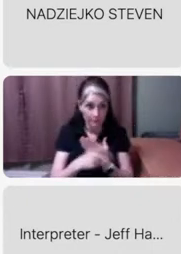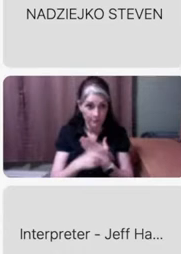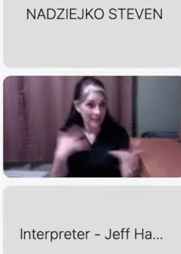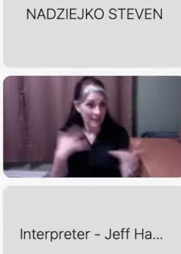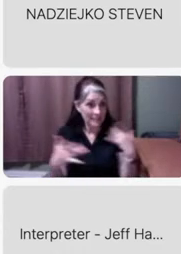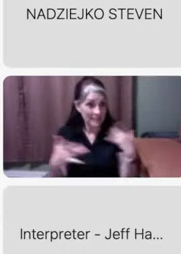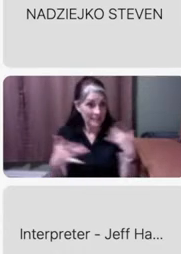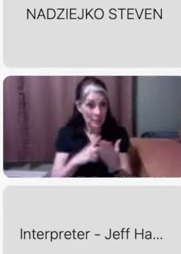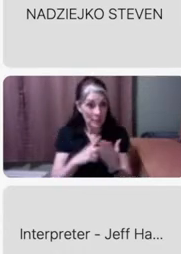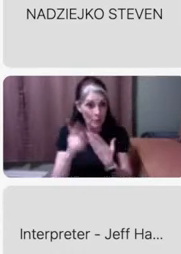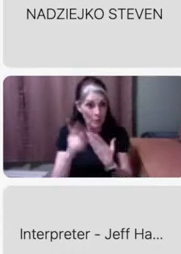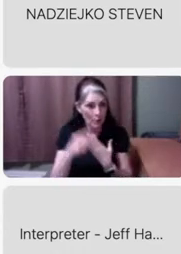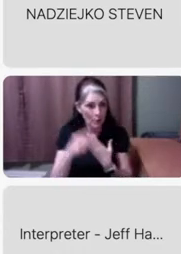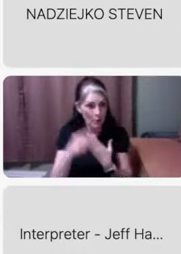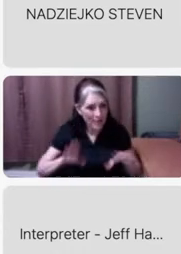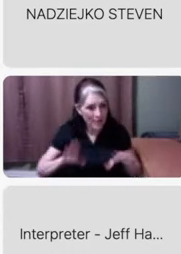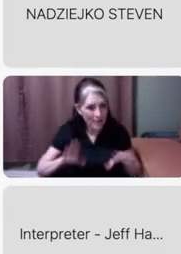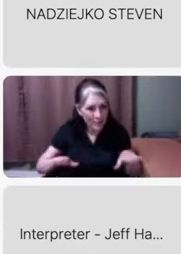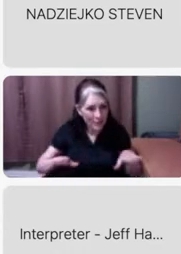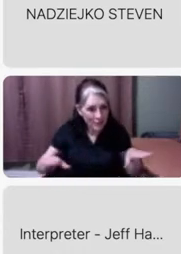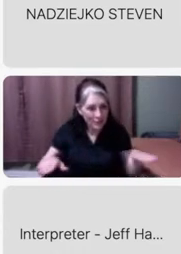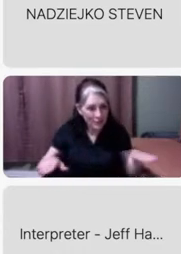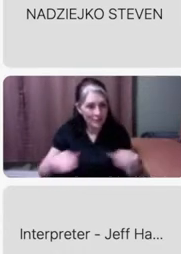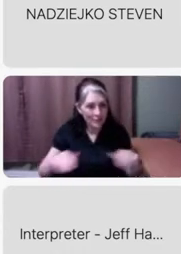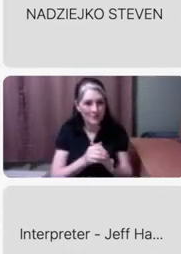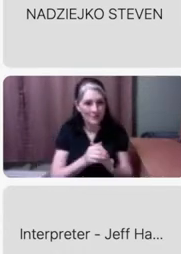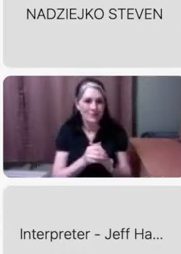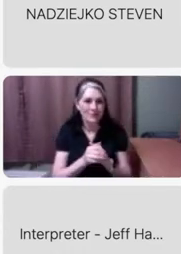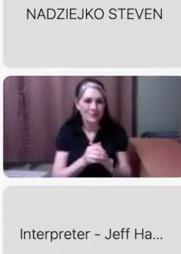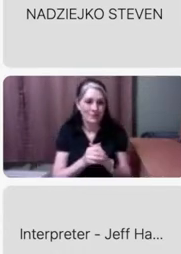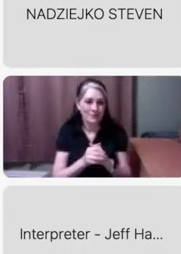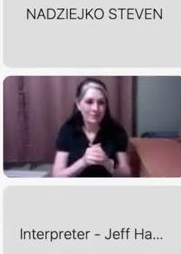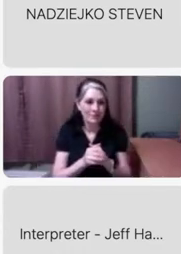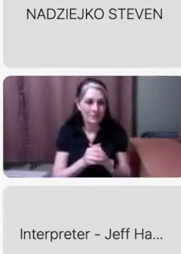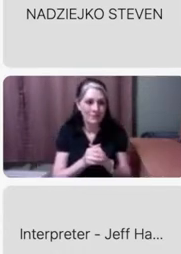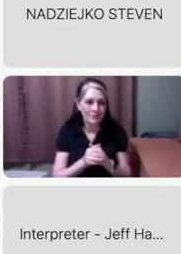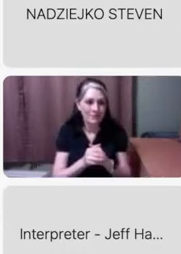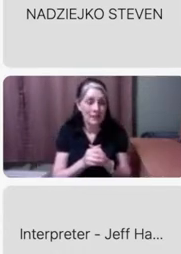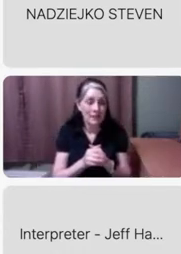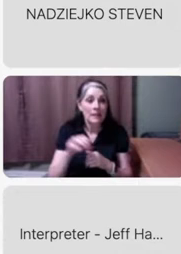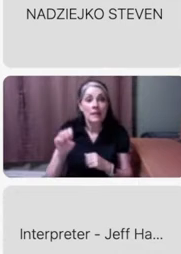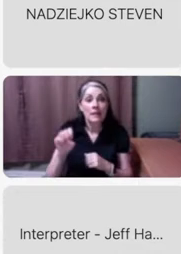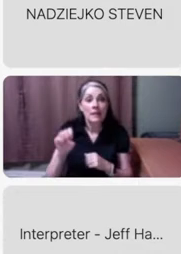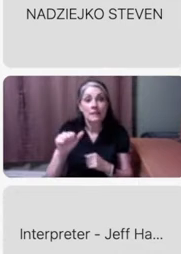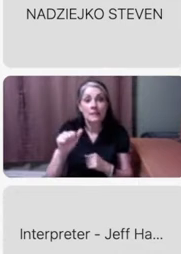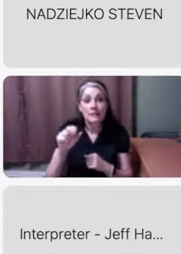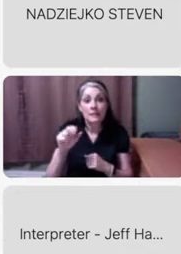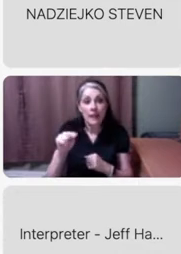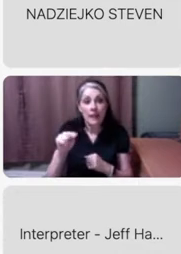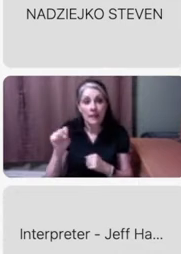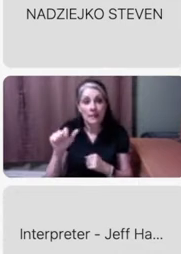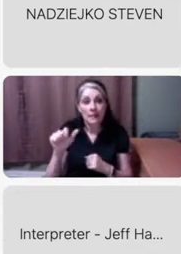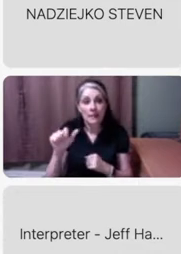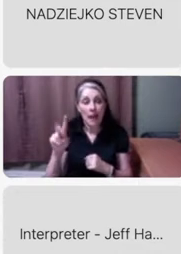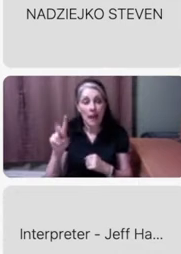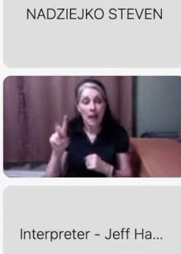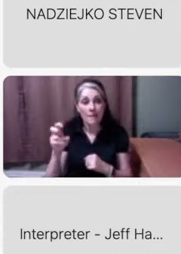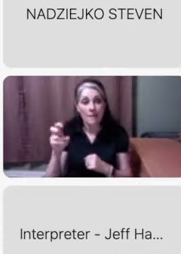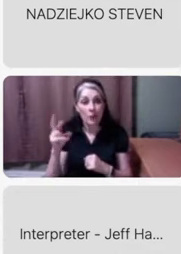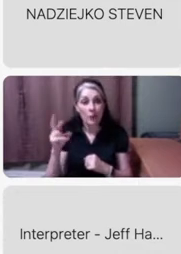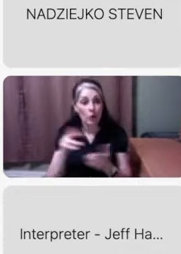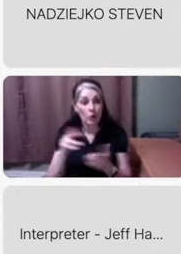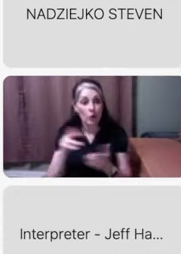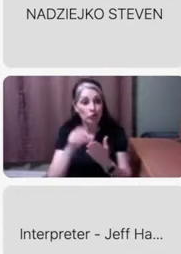ones she has turned san salvador into a welcoming place where students feel loved parents are welcomed and staff feel